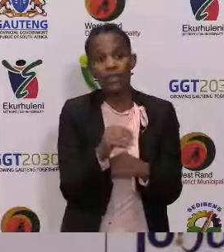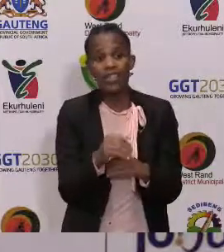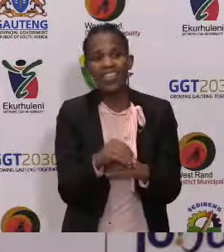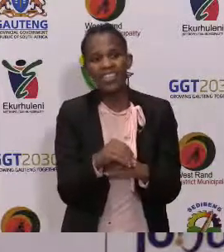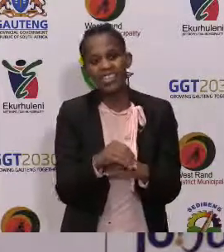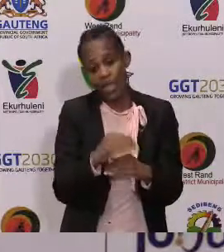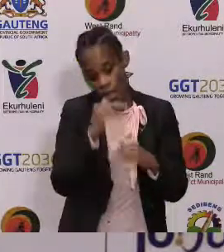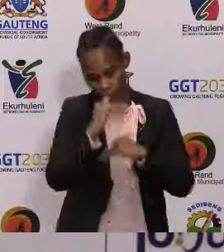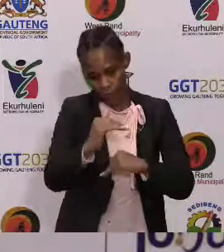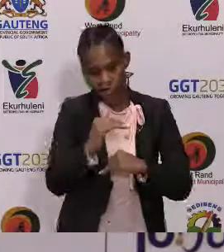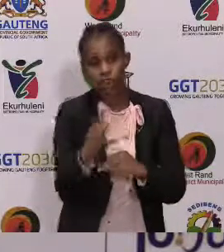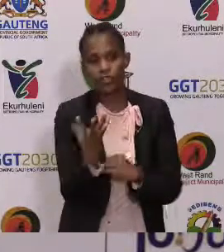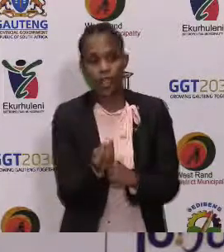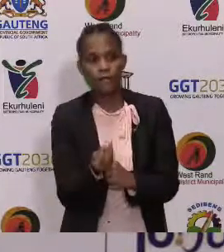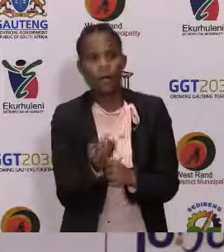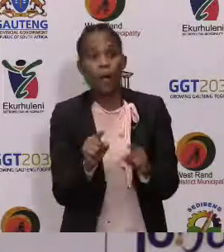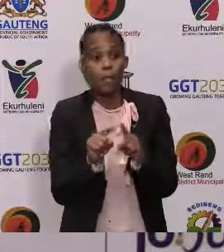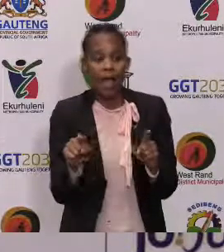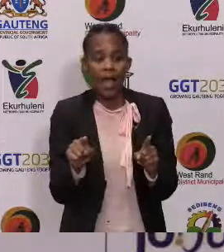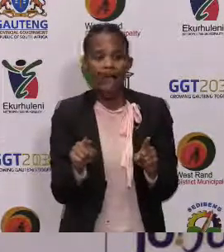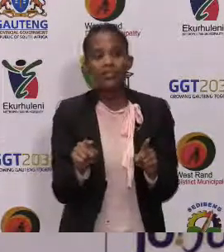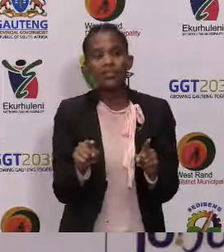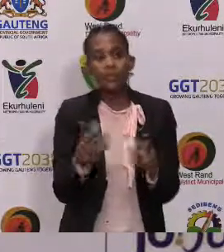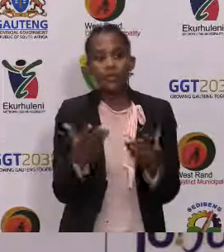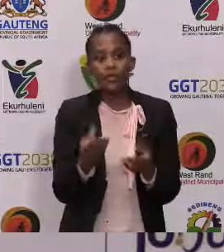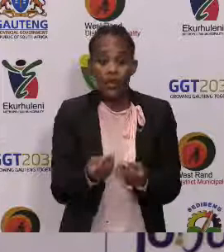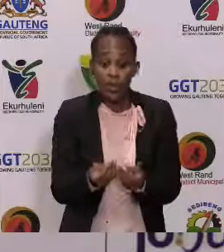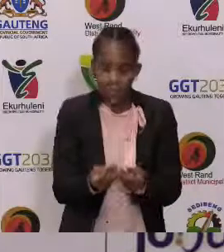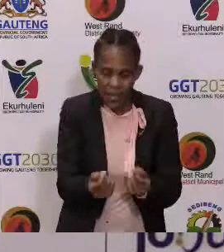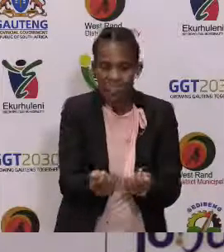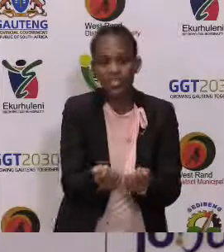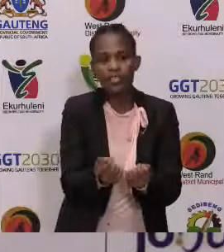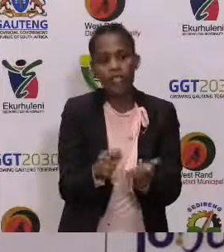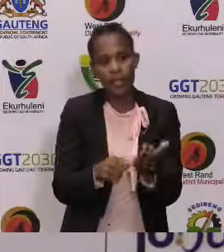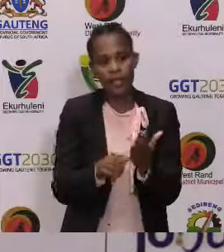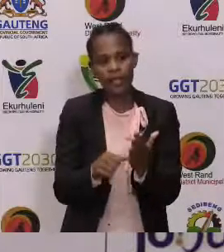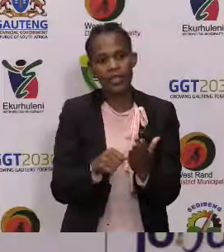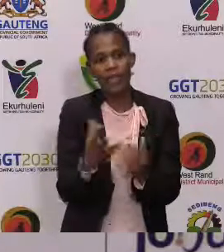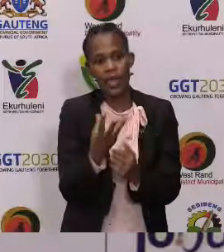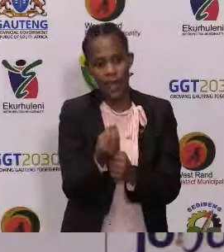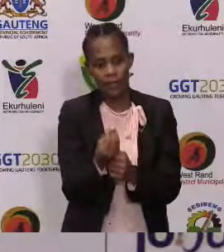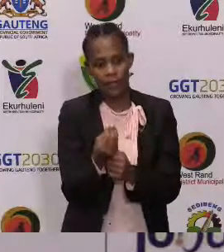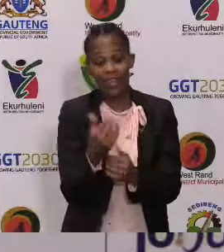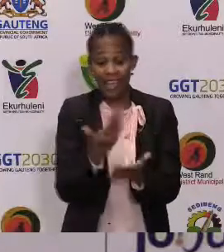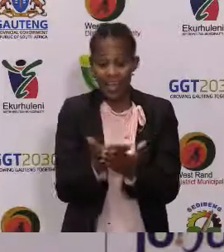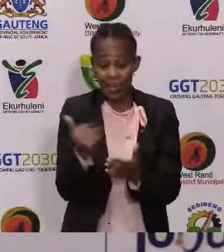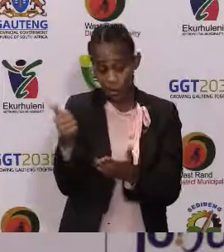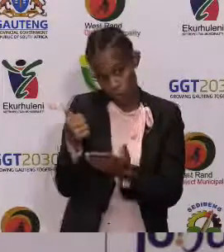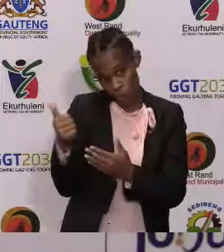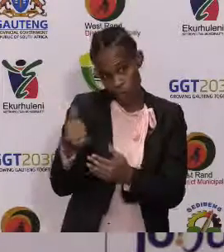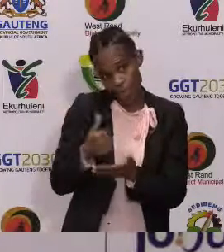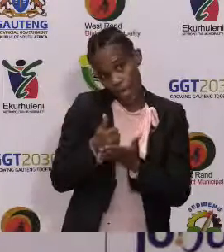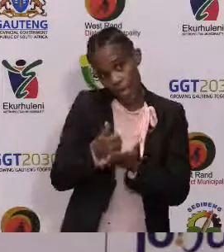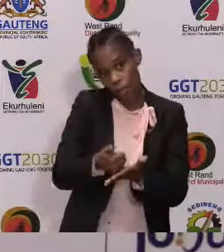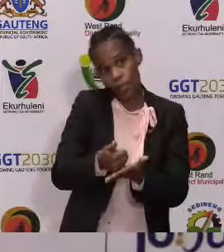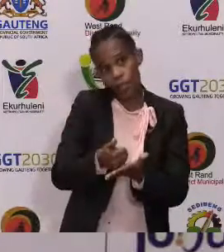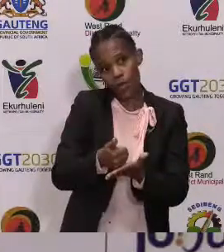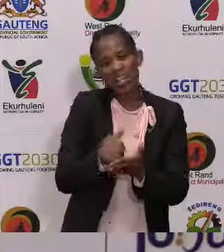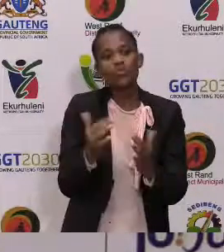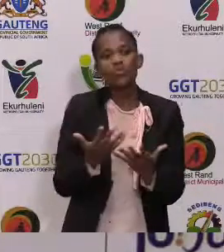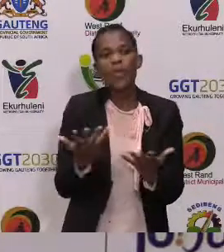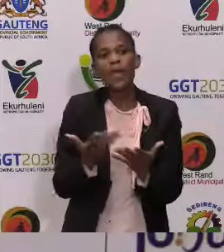do have agency that we can always call on to, which then assist, because that's where we